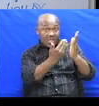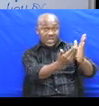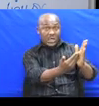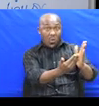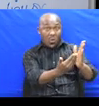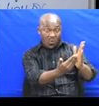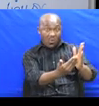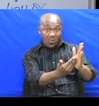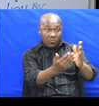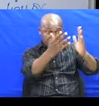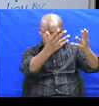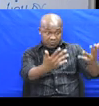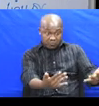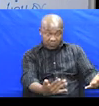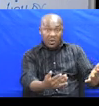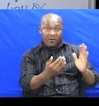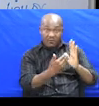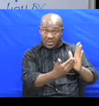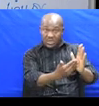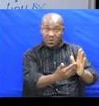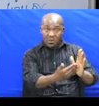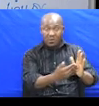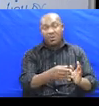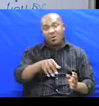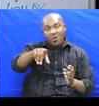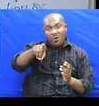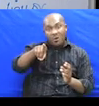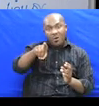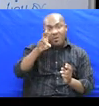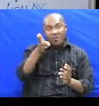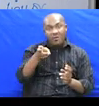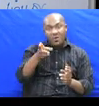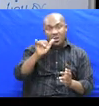of physical infrastructures.